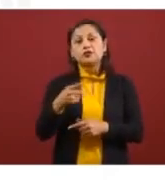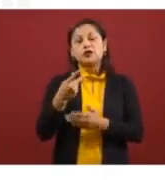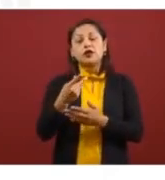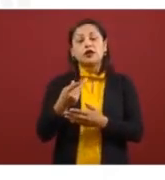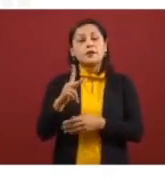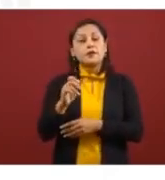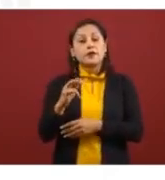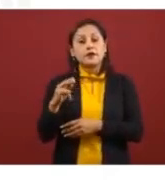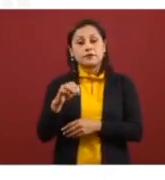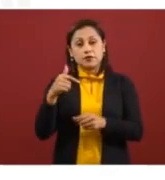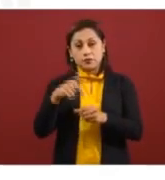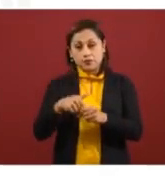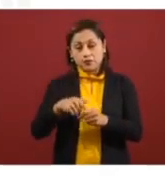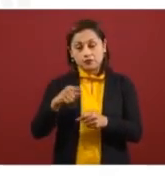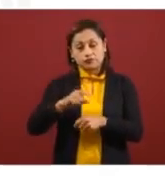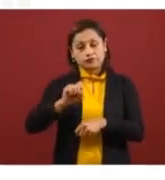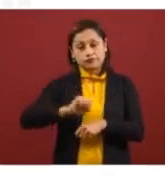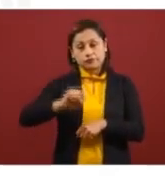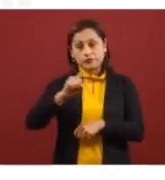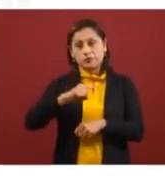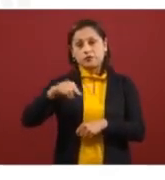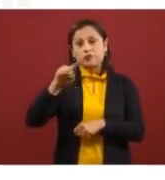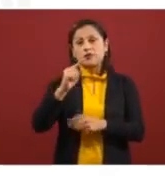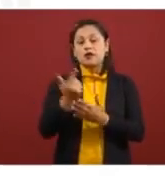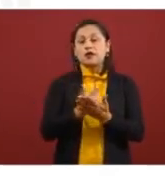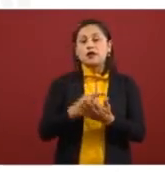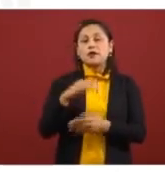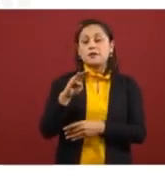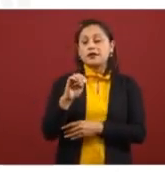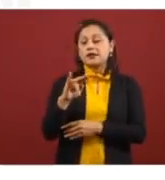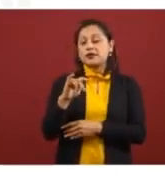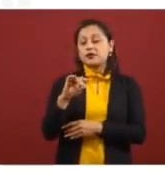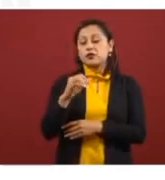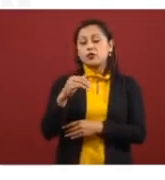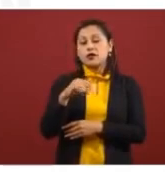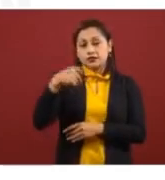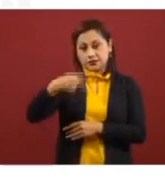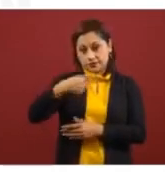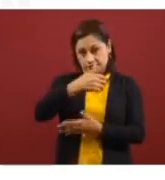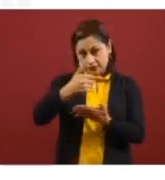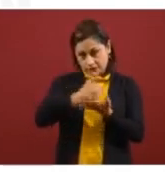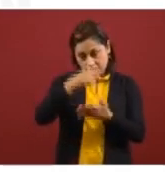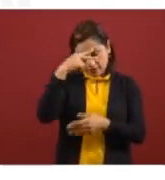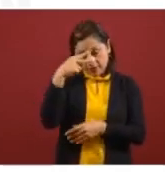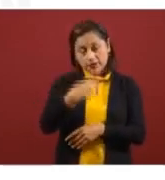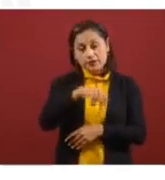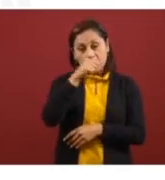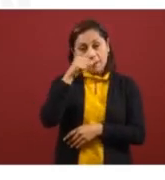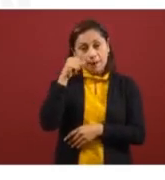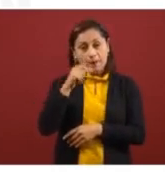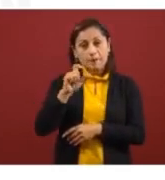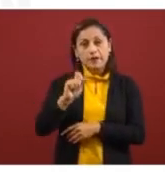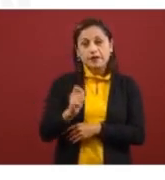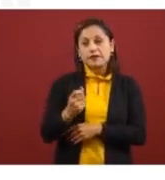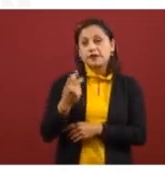Tabasco. Wow, he's going fast. Mega Gasolines, Benito Juarez,